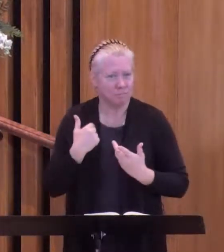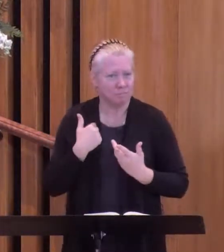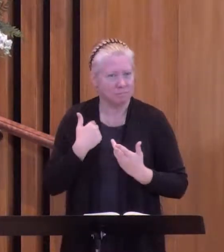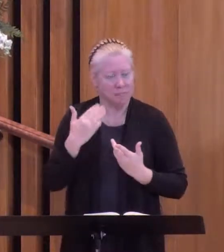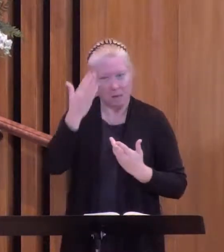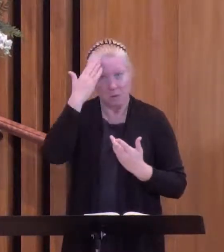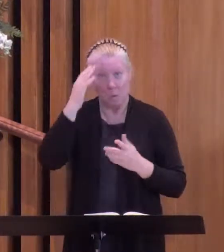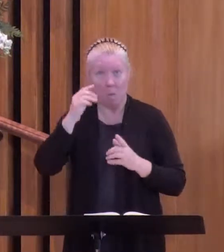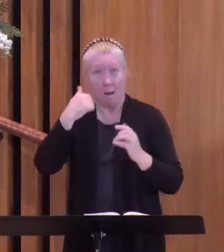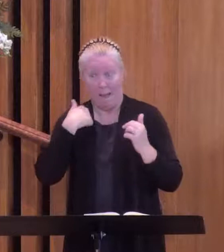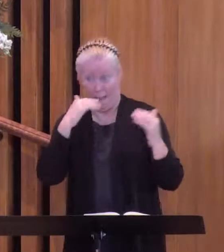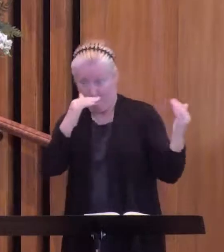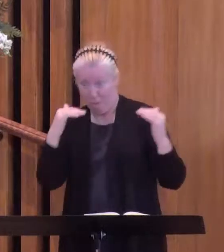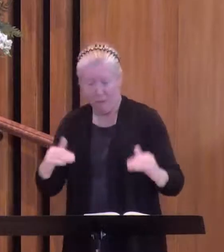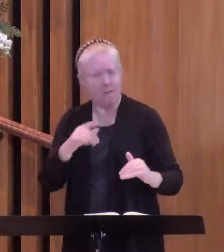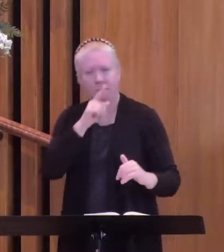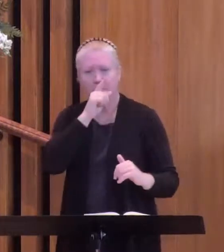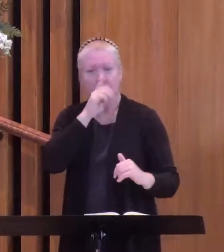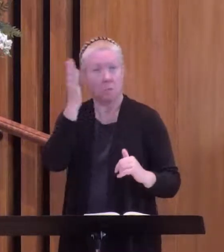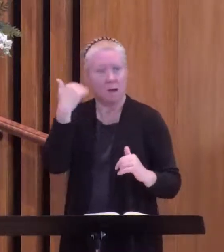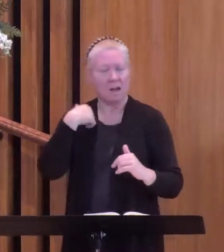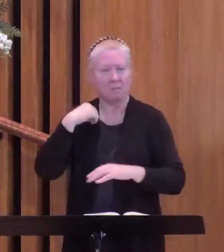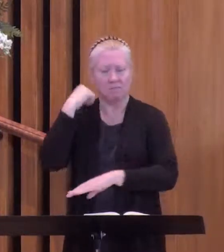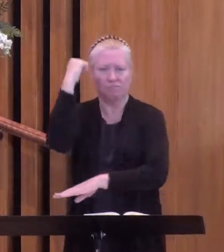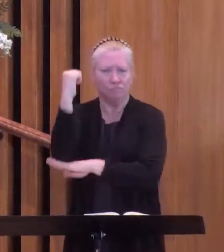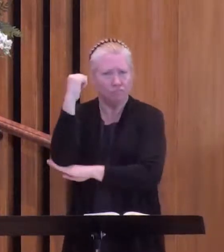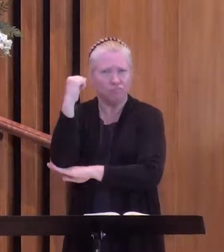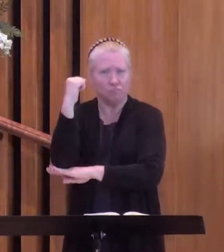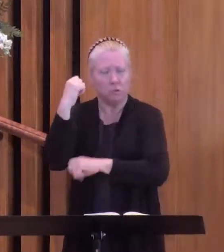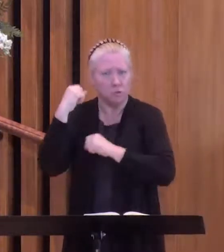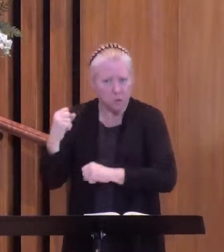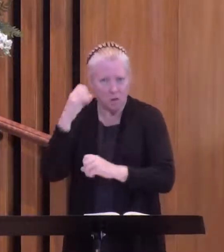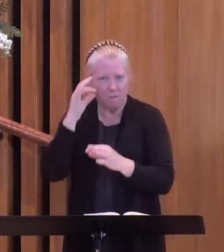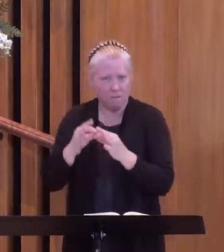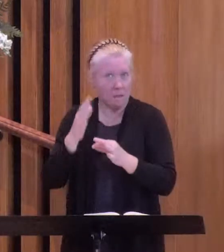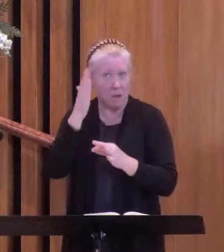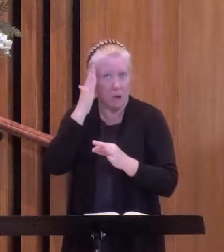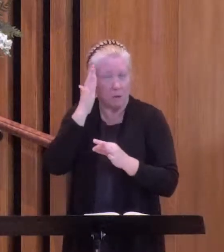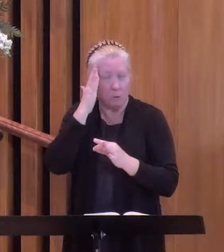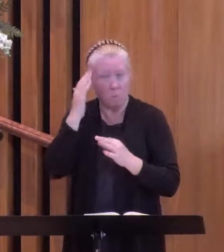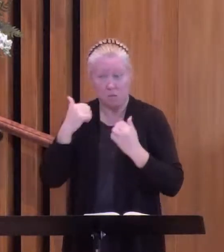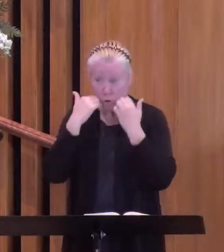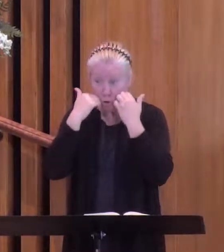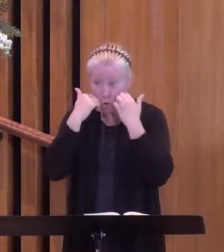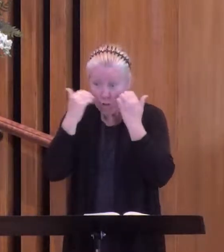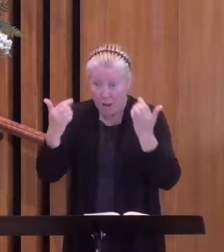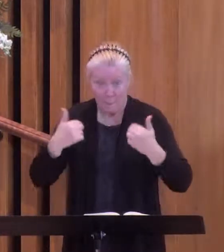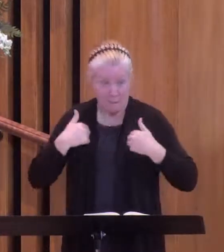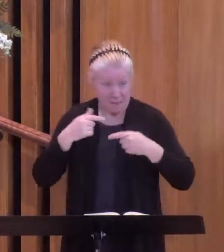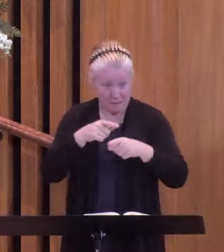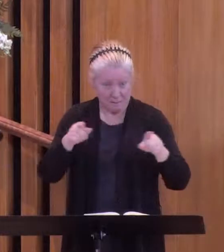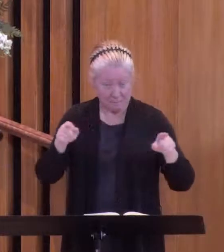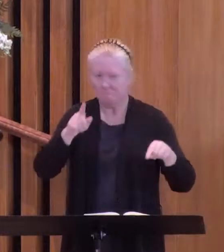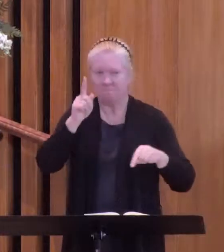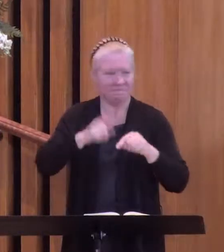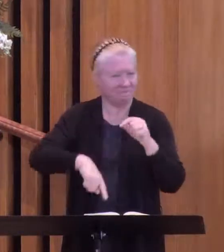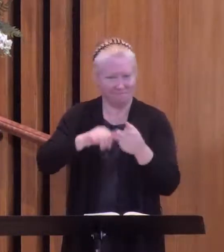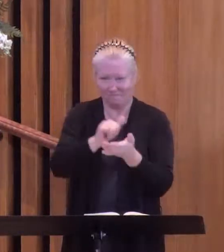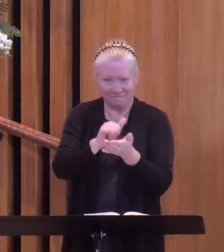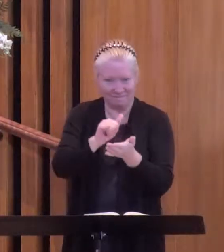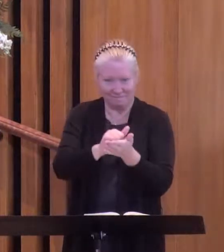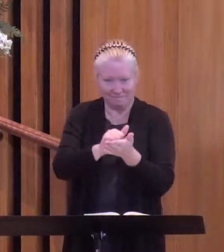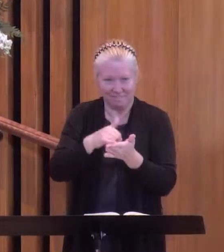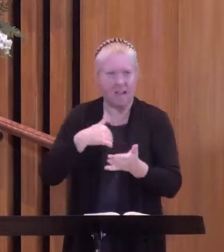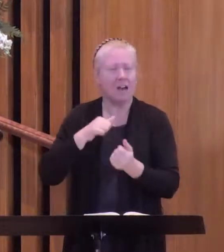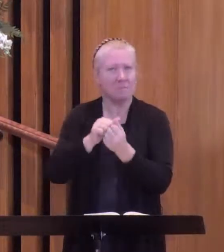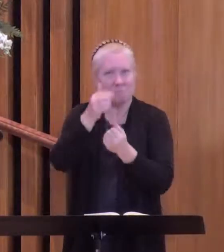face like flint, knowing that I shall not be put to shame. He is near who upholds my right.